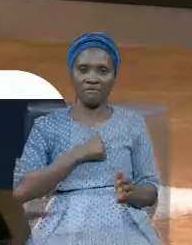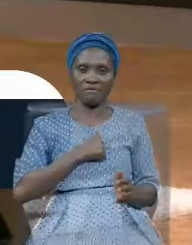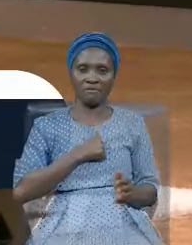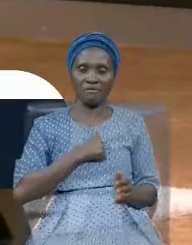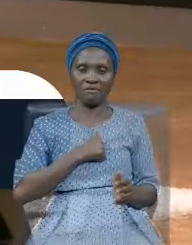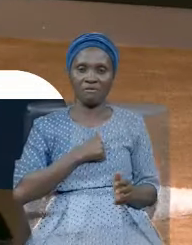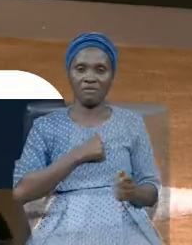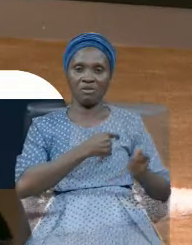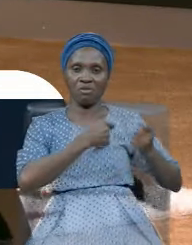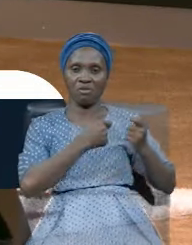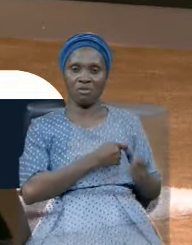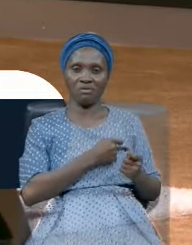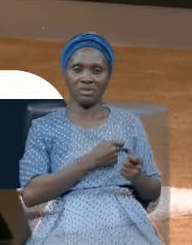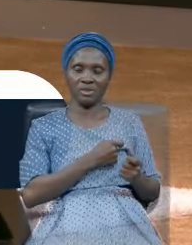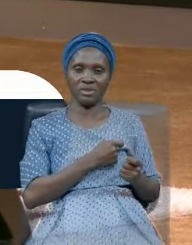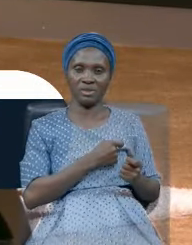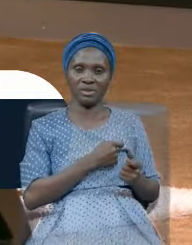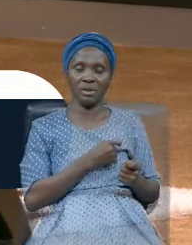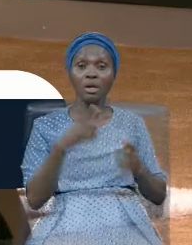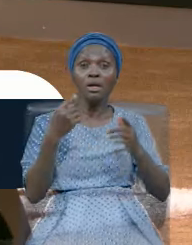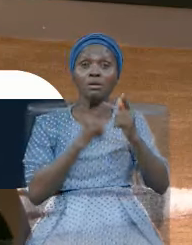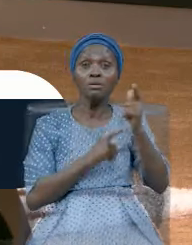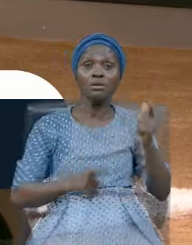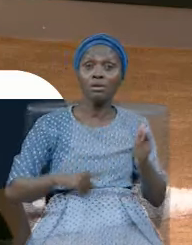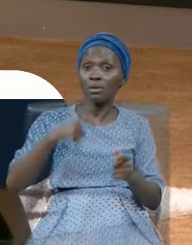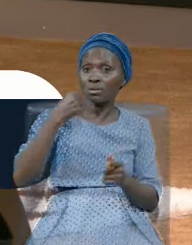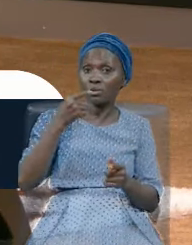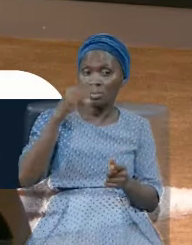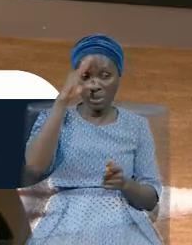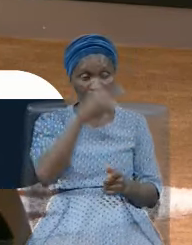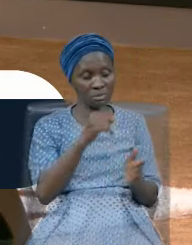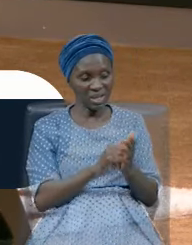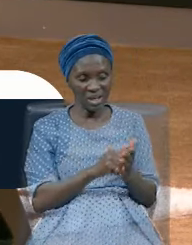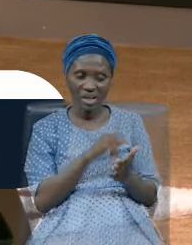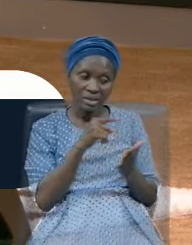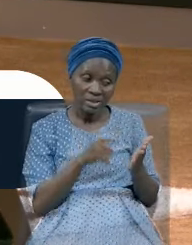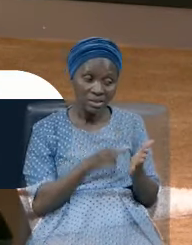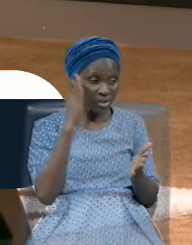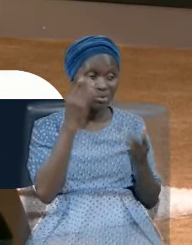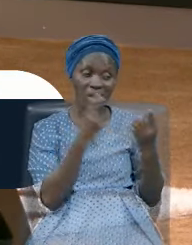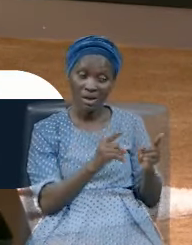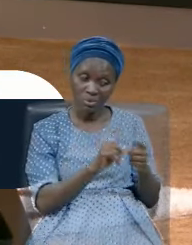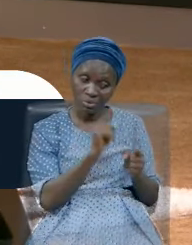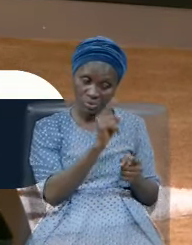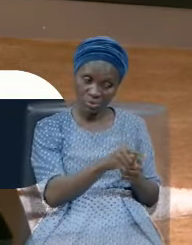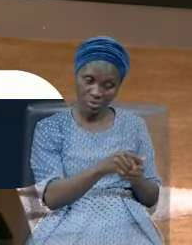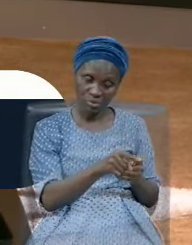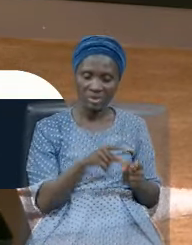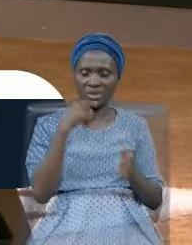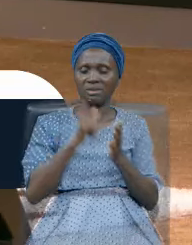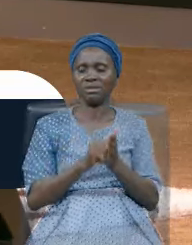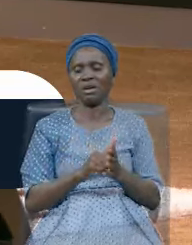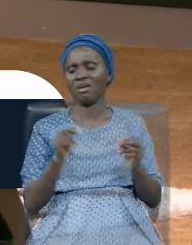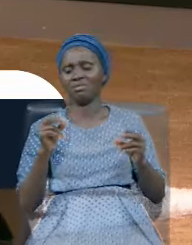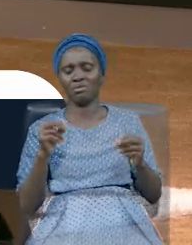self-confidence. The Lord told him, this will happen. Said, not possible. To death